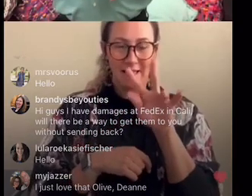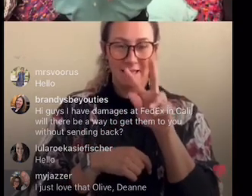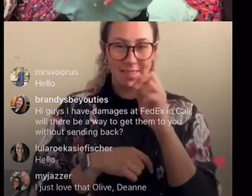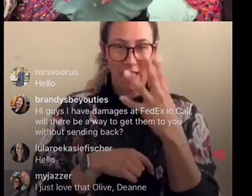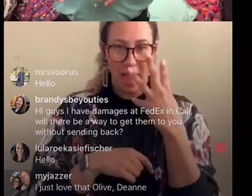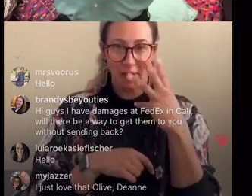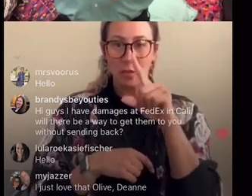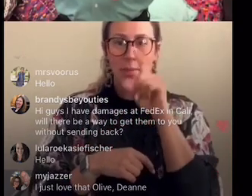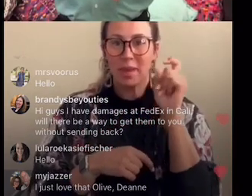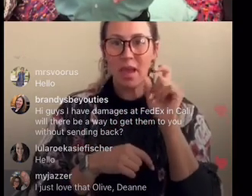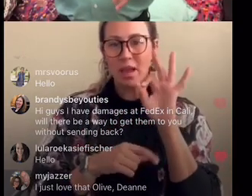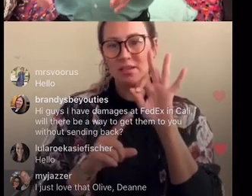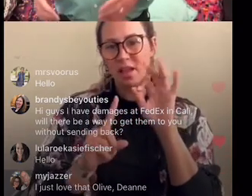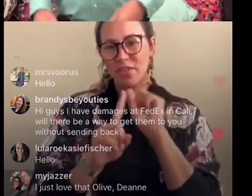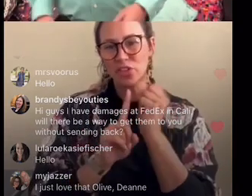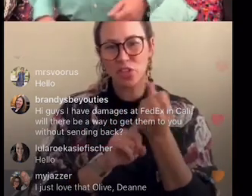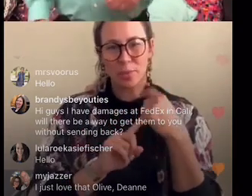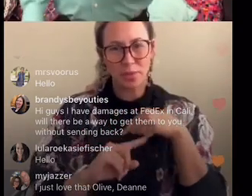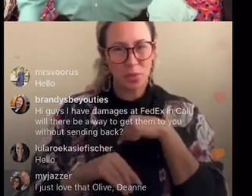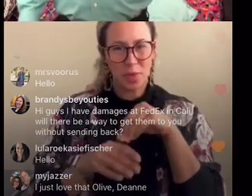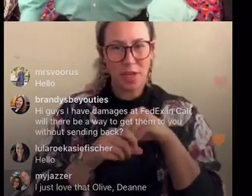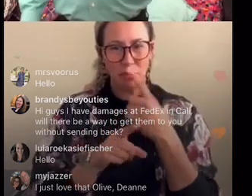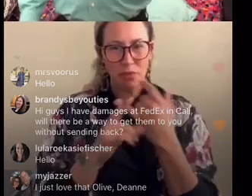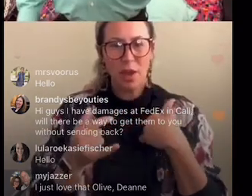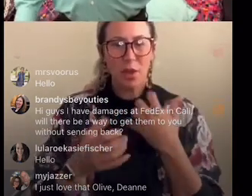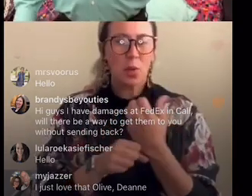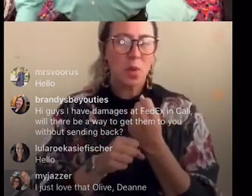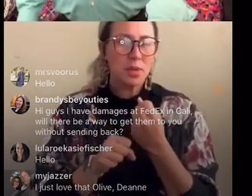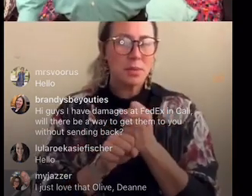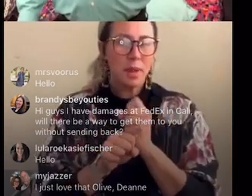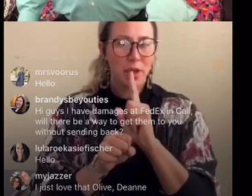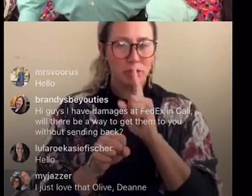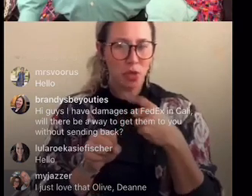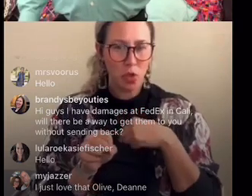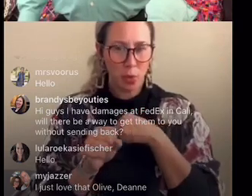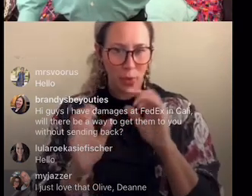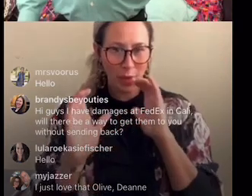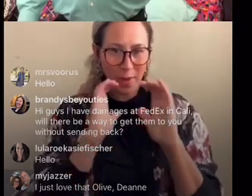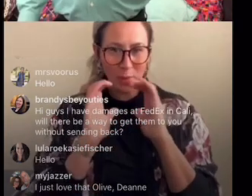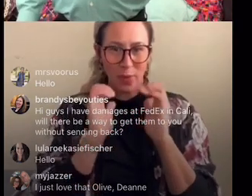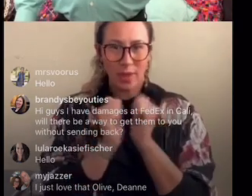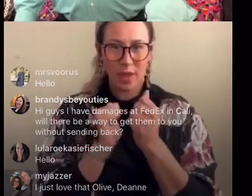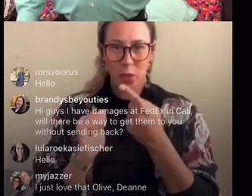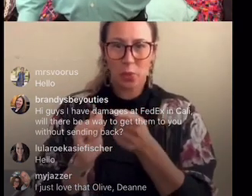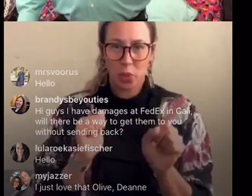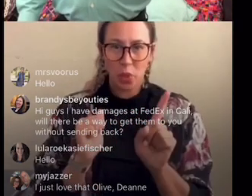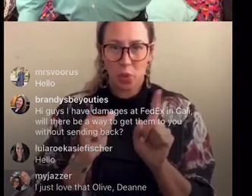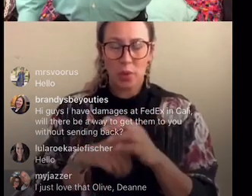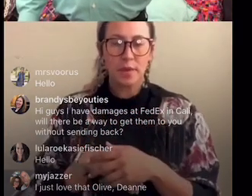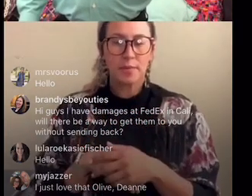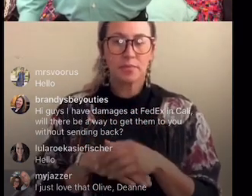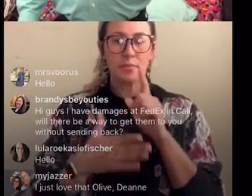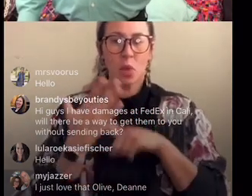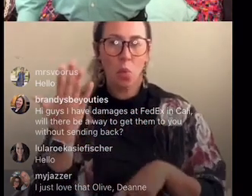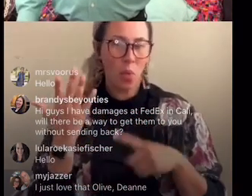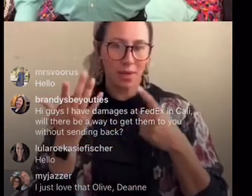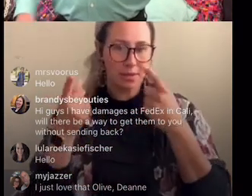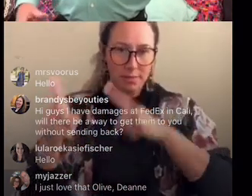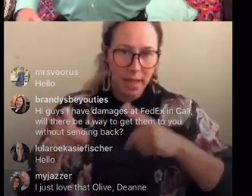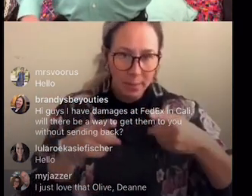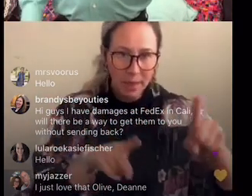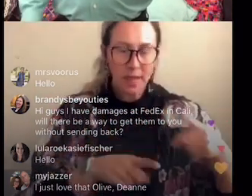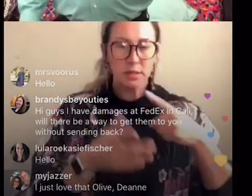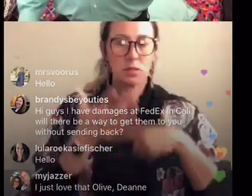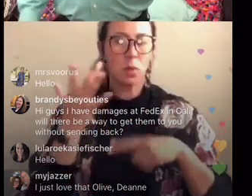because of the circumstances we're in right now. We wanted to make sure that we were communicating with you what's taking place, what's going on